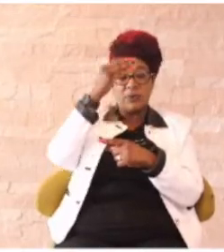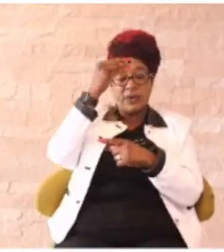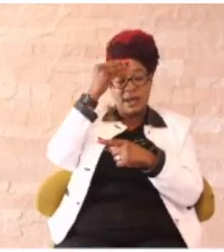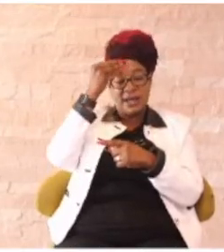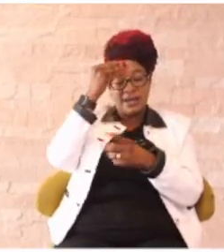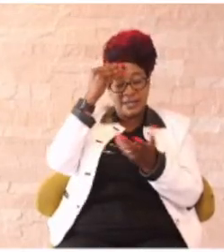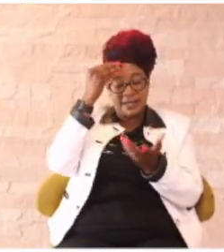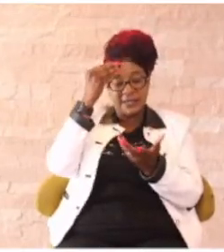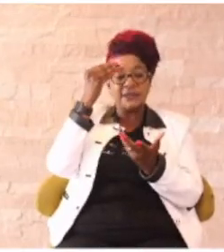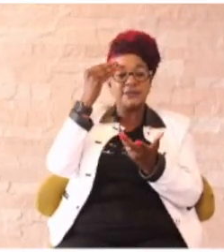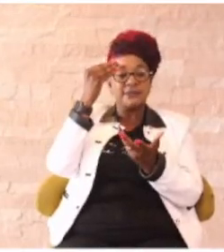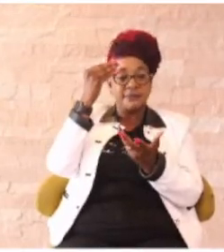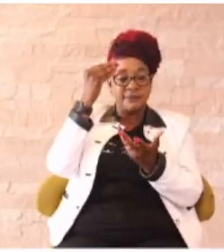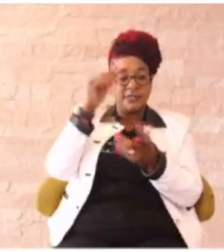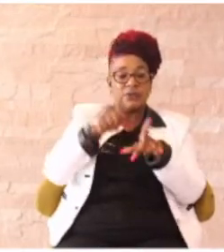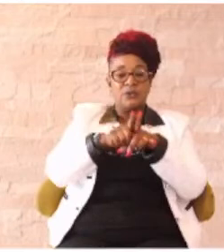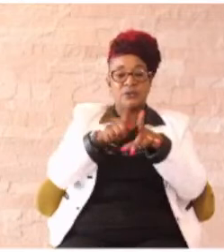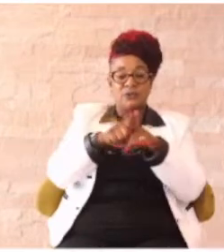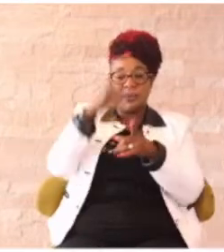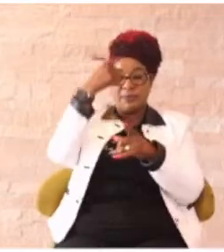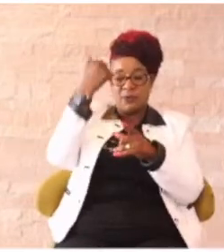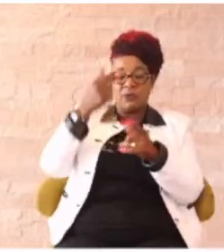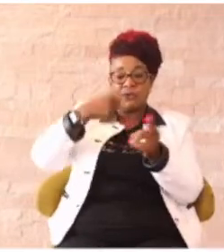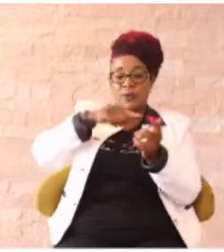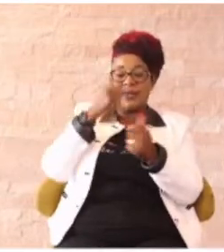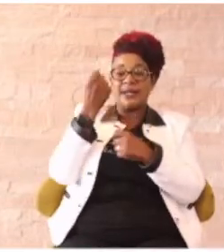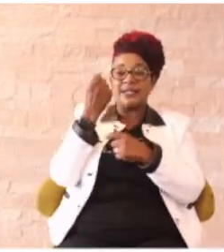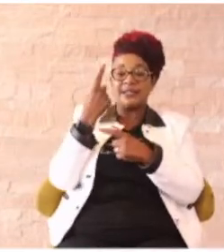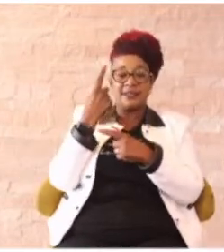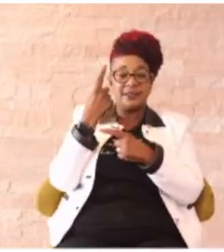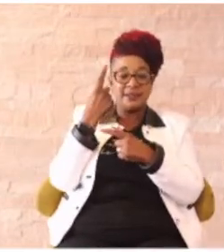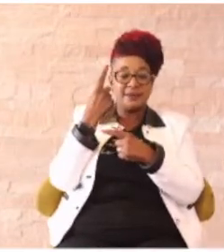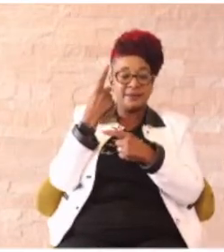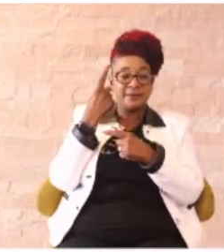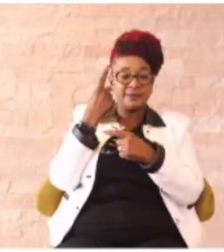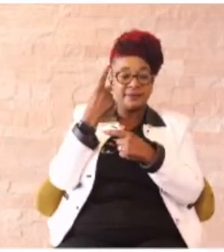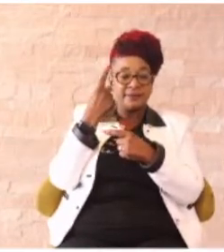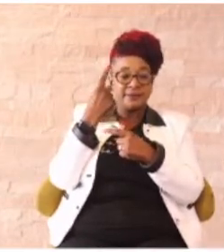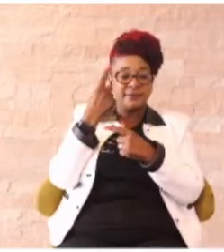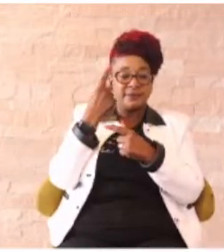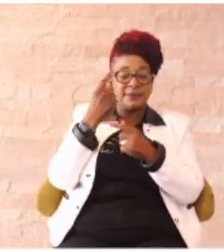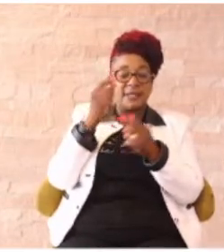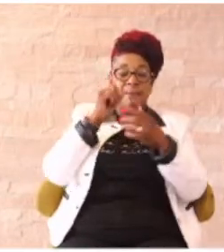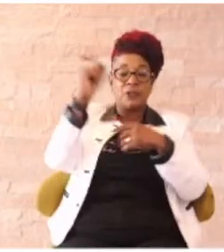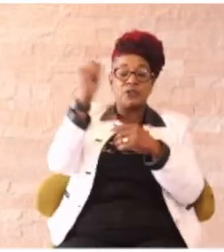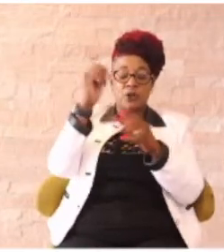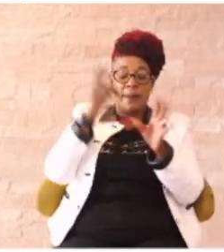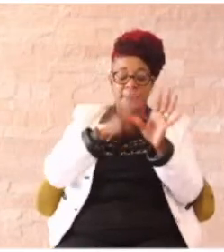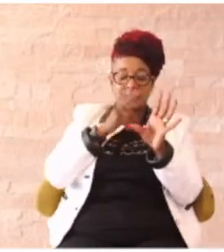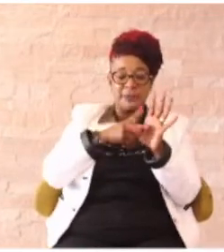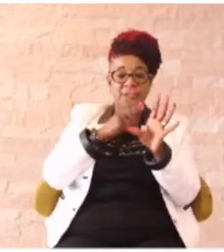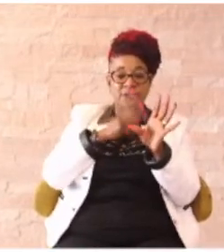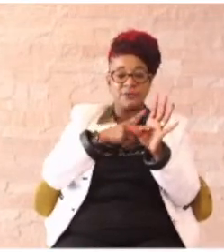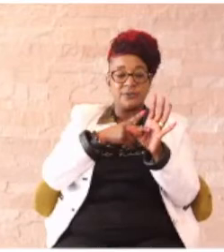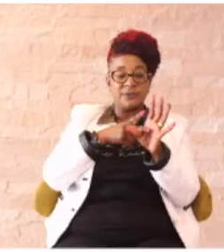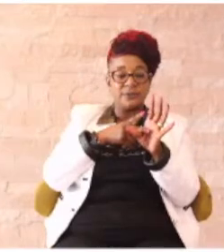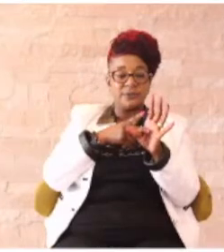very catchy days because we understand the political participation and the strengths